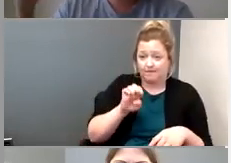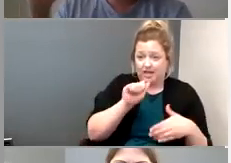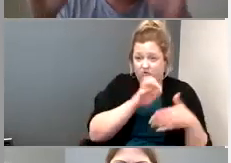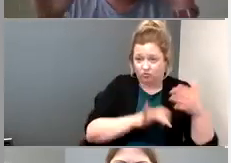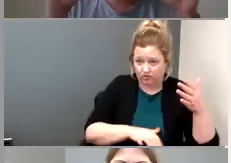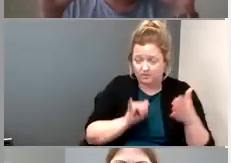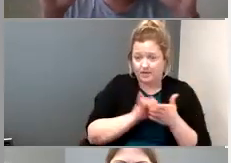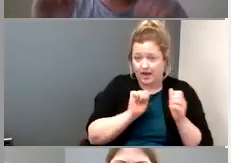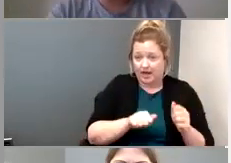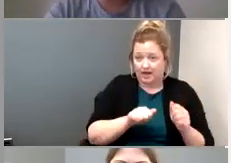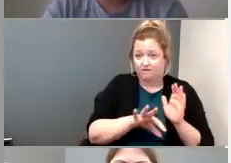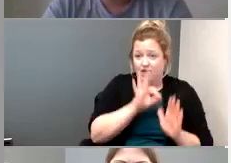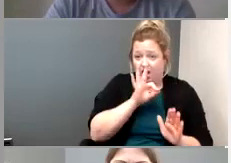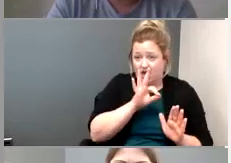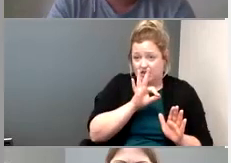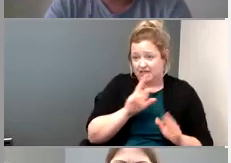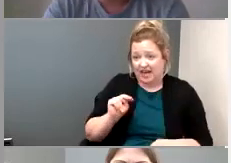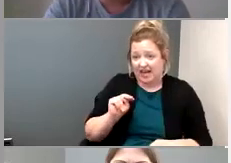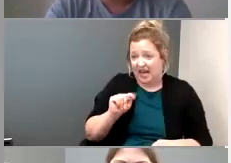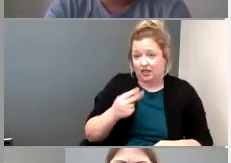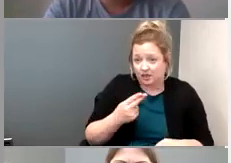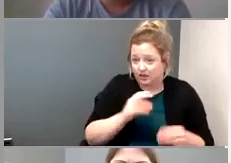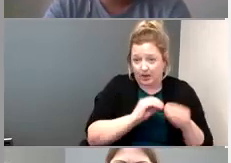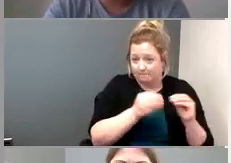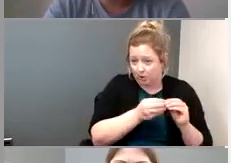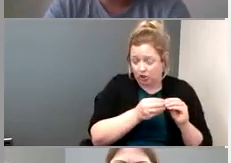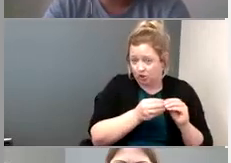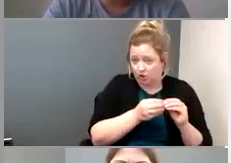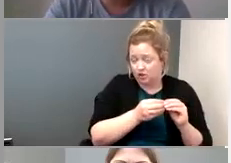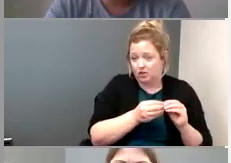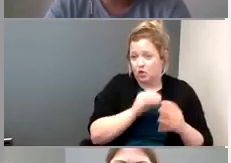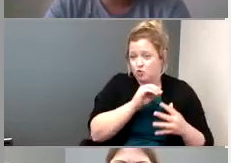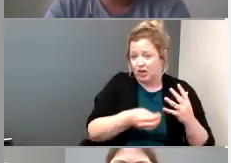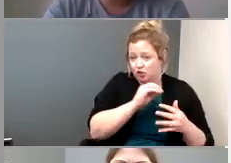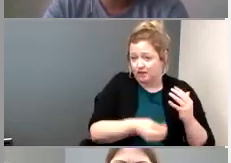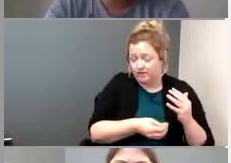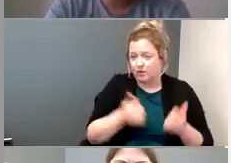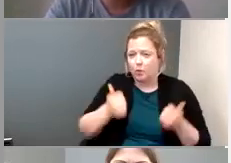recursively. Can you tell me which one of them would be faster in a sense?